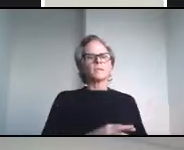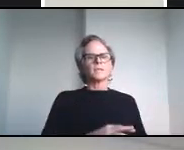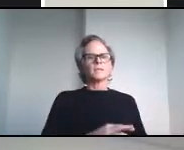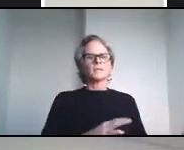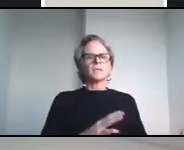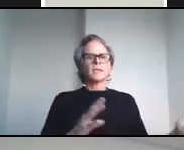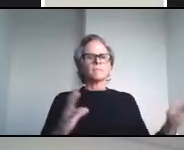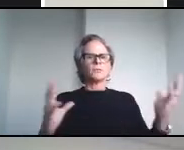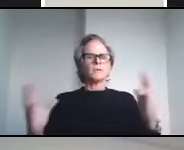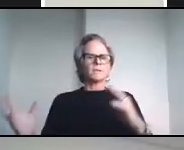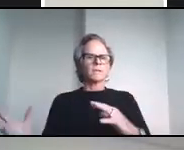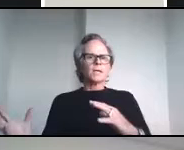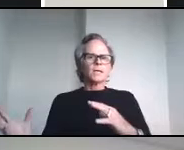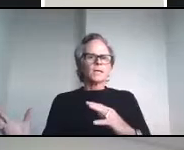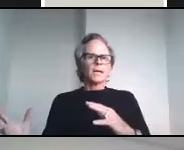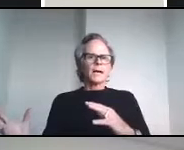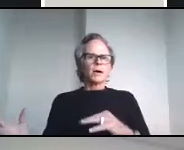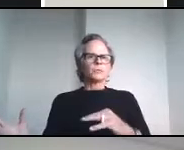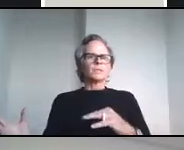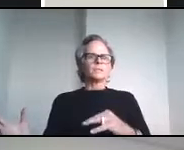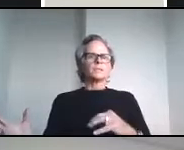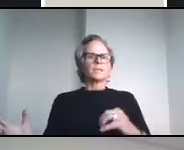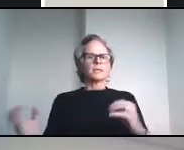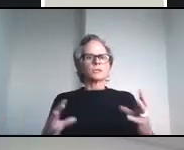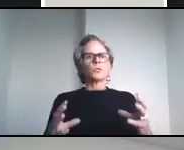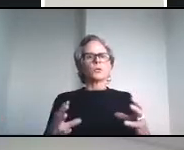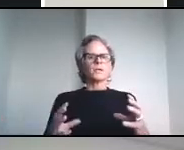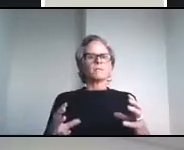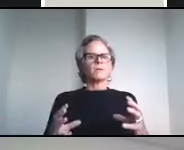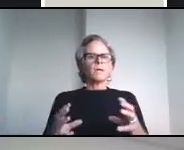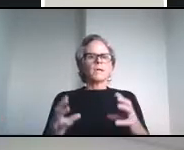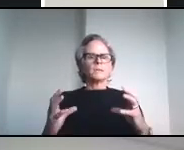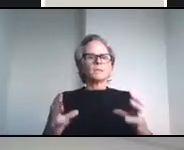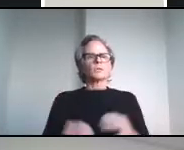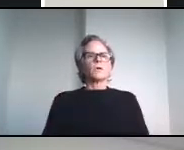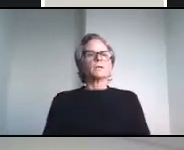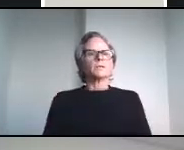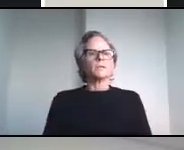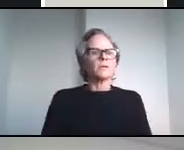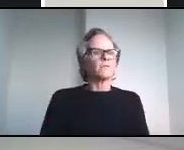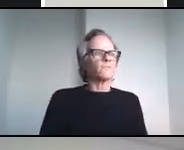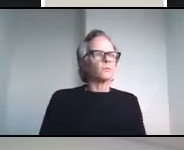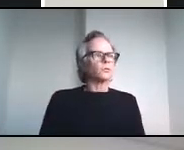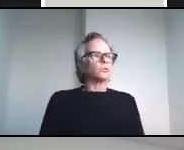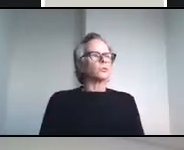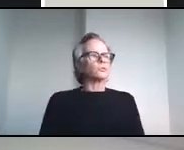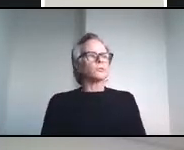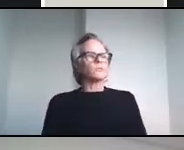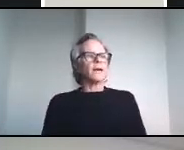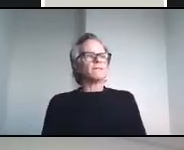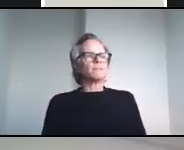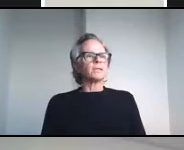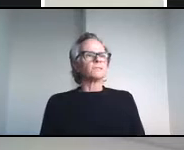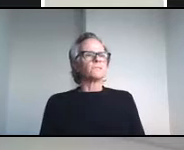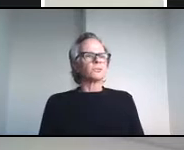move things in easily and move things easily and store them in such a way that they're there for your use.